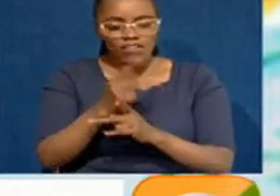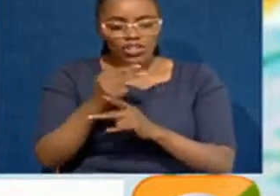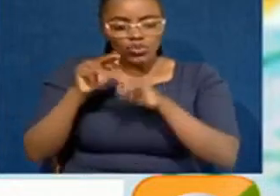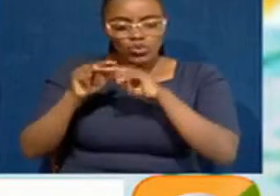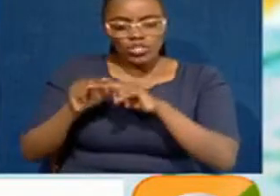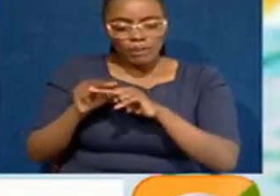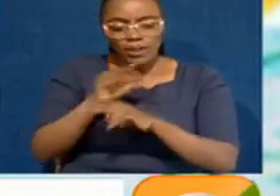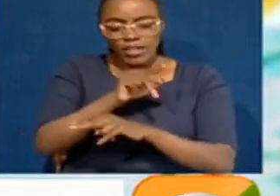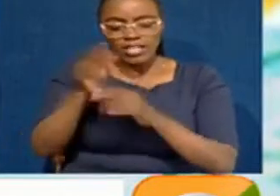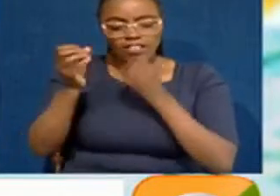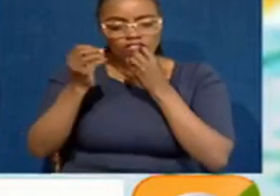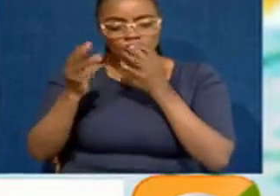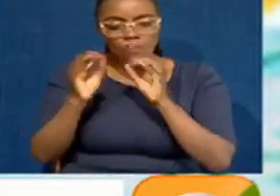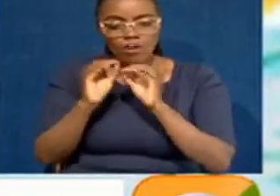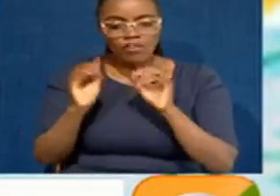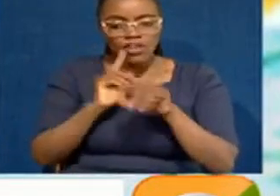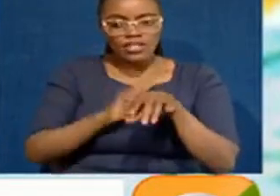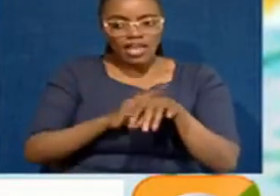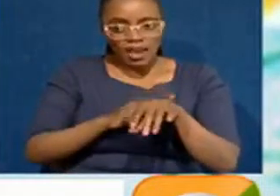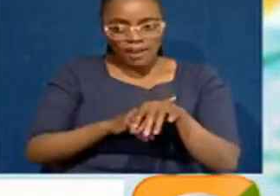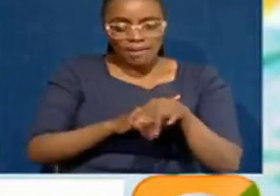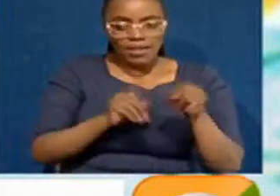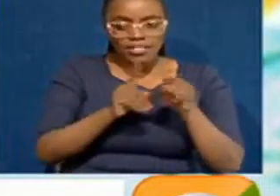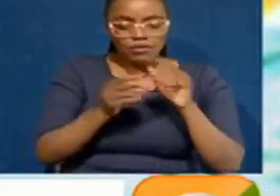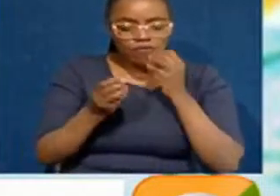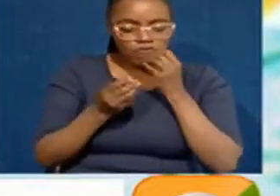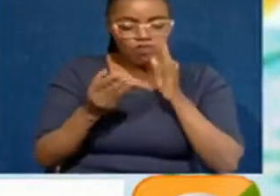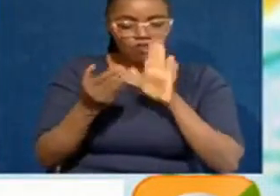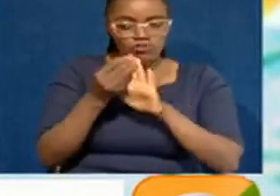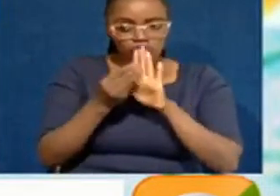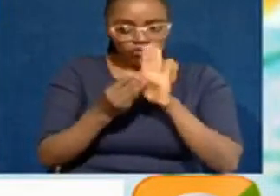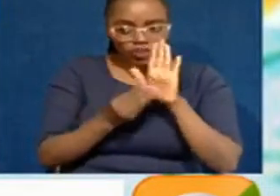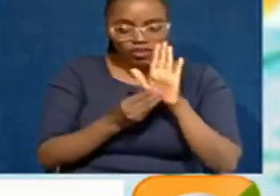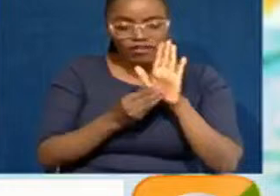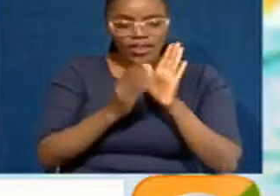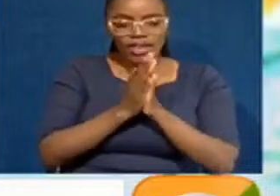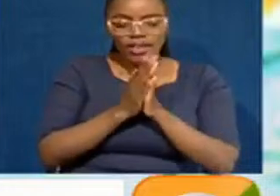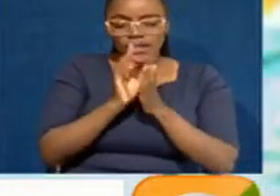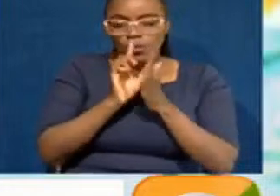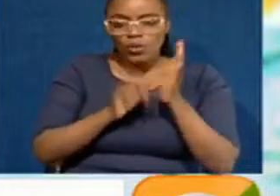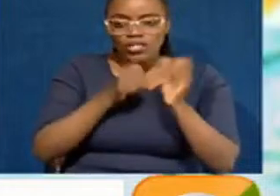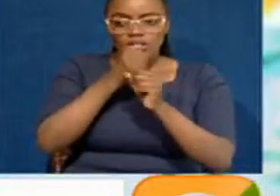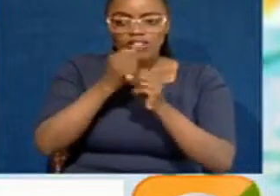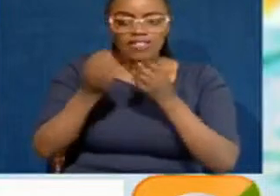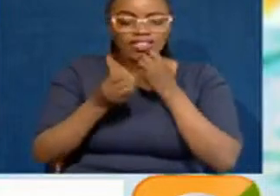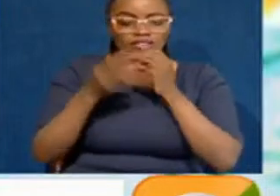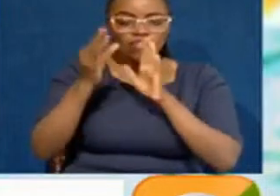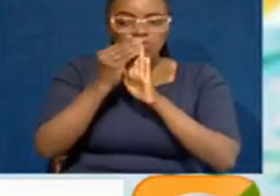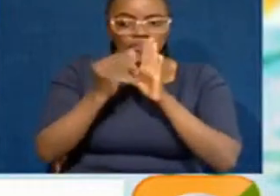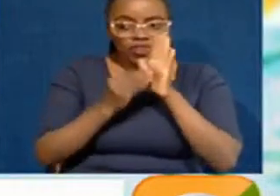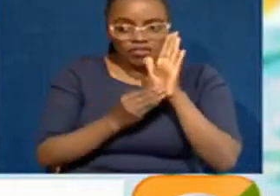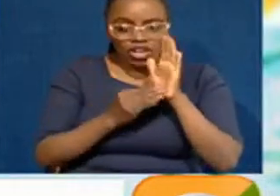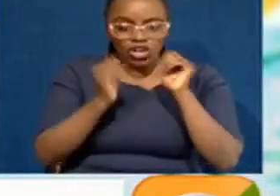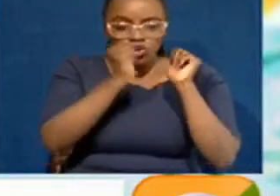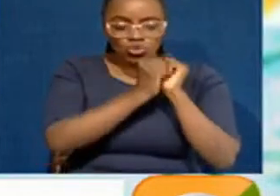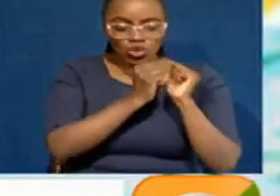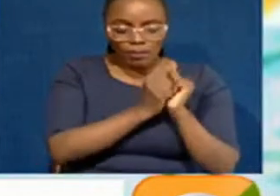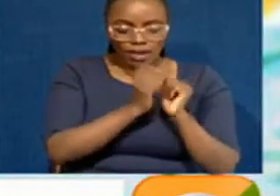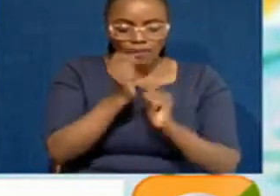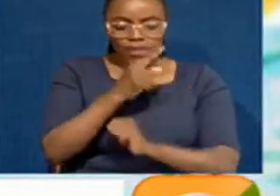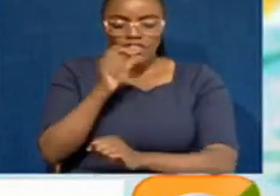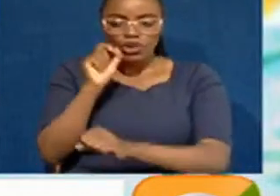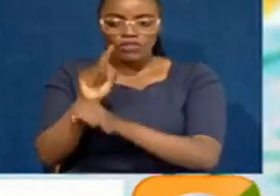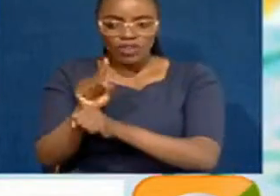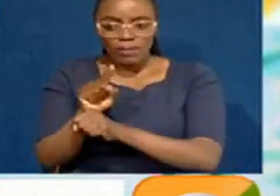on this information as we are going to update. For example, for September, we are going to update this information, October, November. So as the